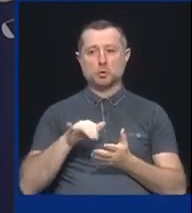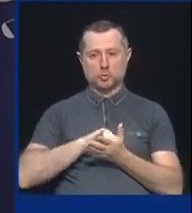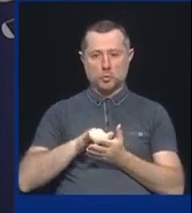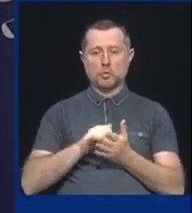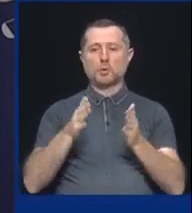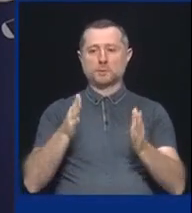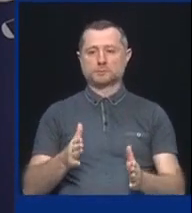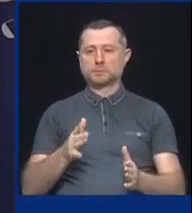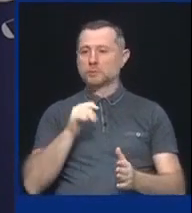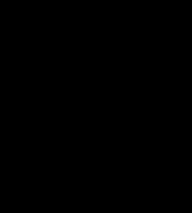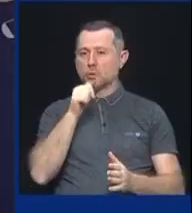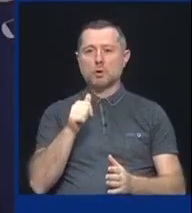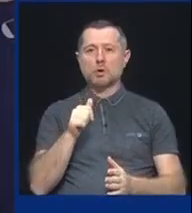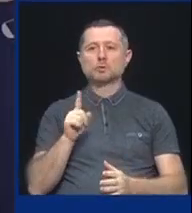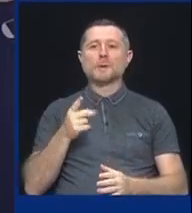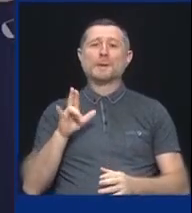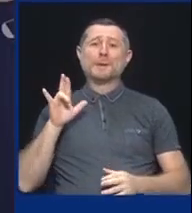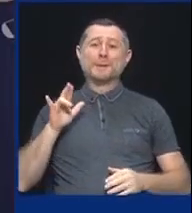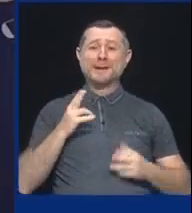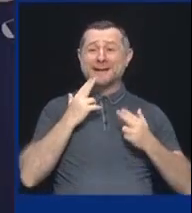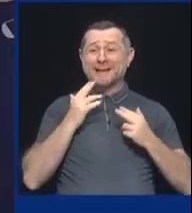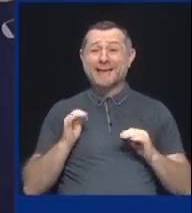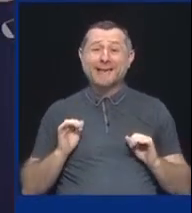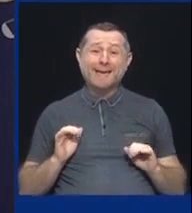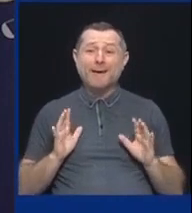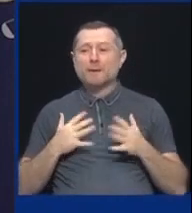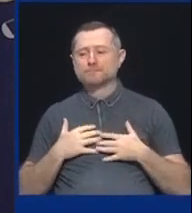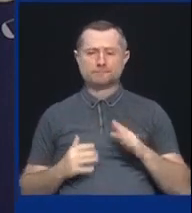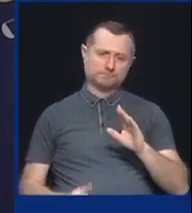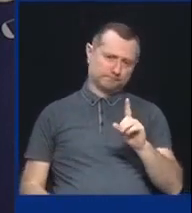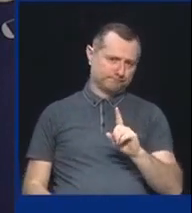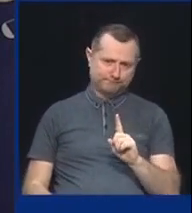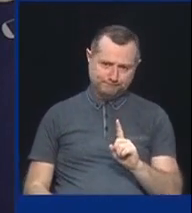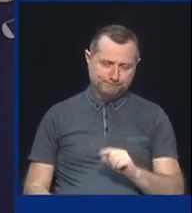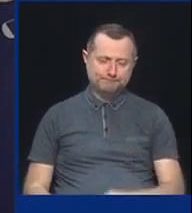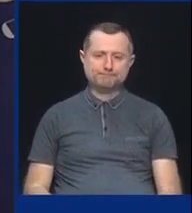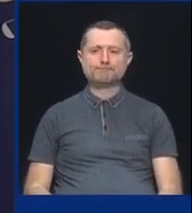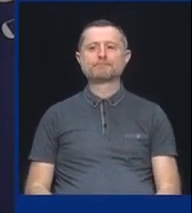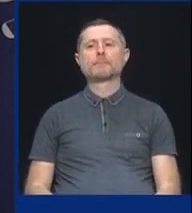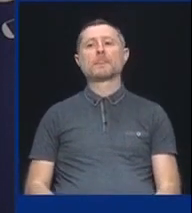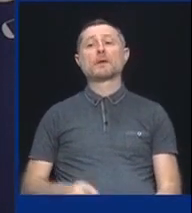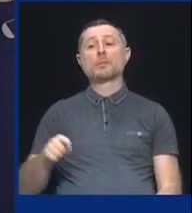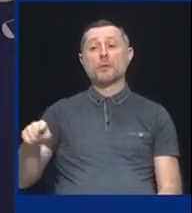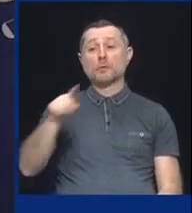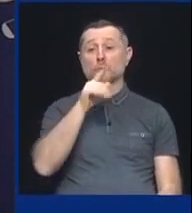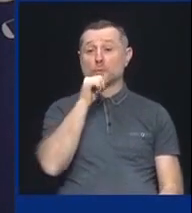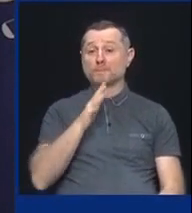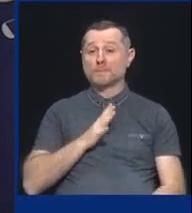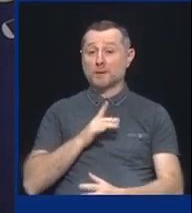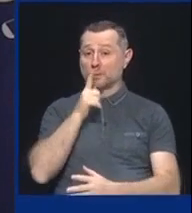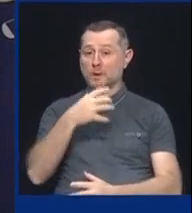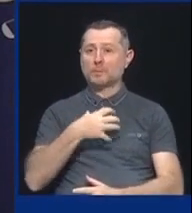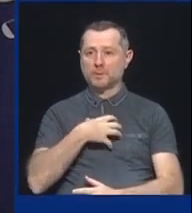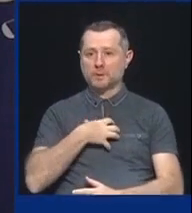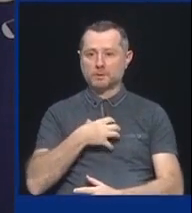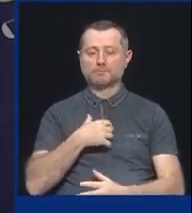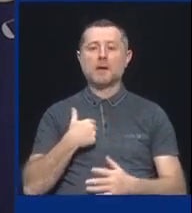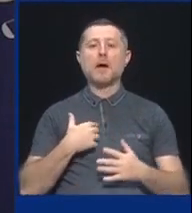I want to thank the women who came forward with sincere complaints. It's not easy to step